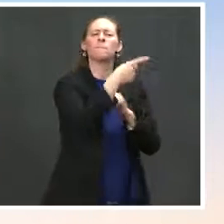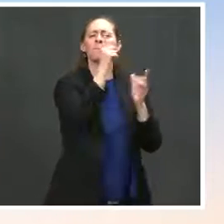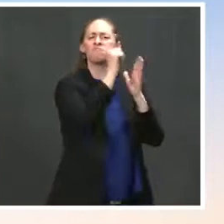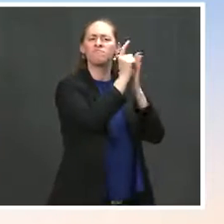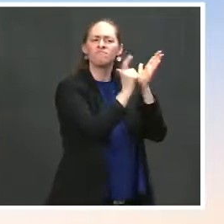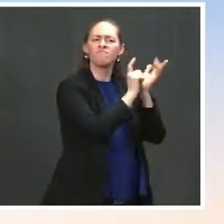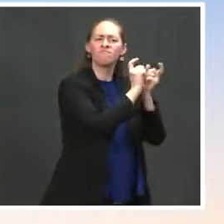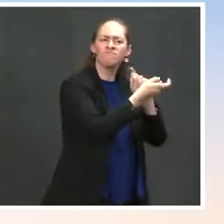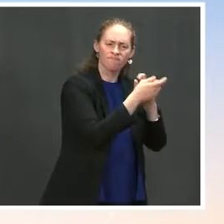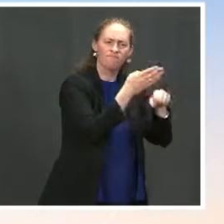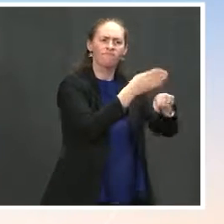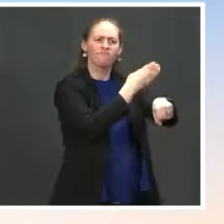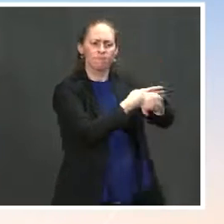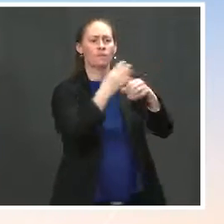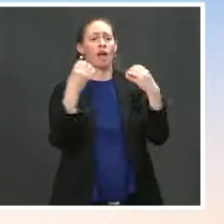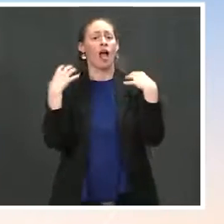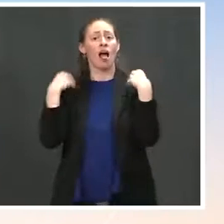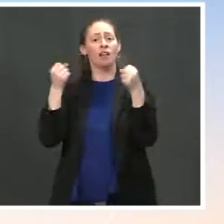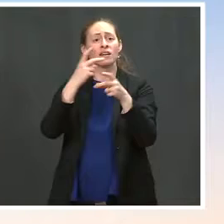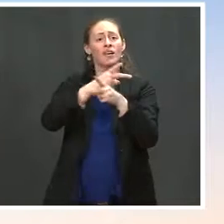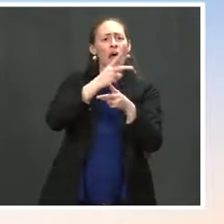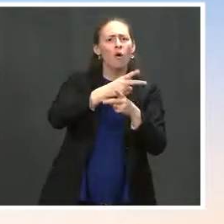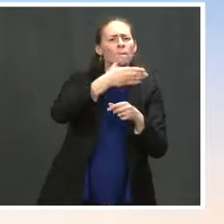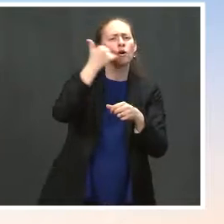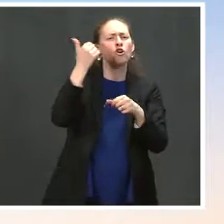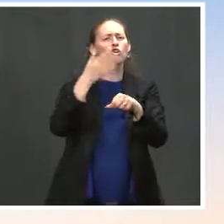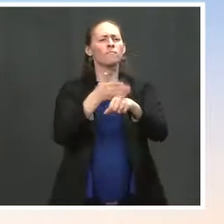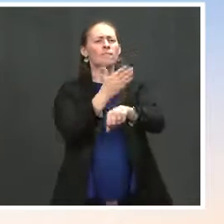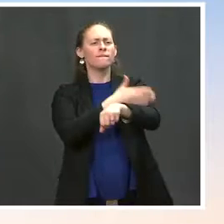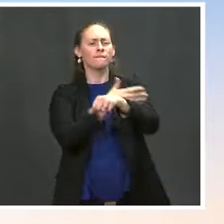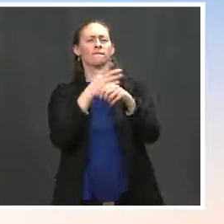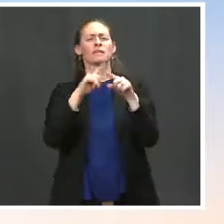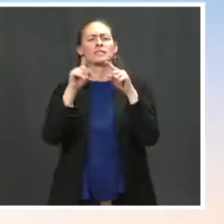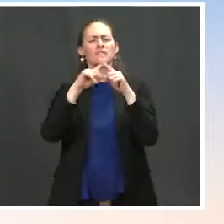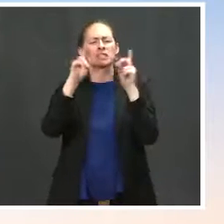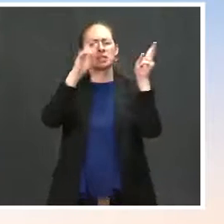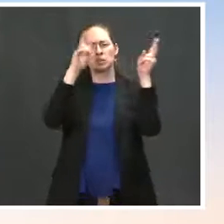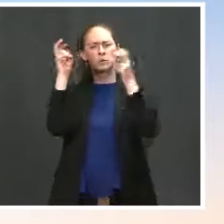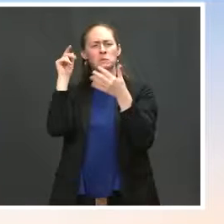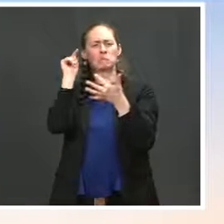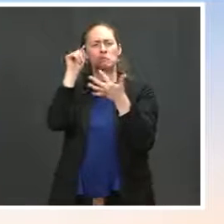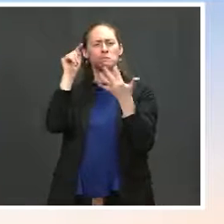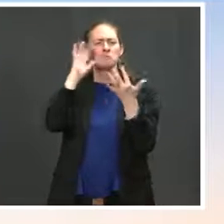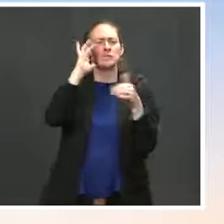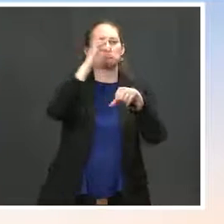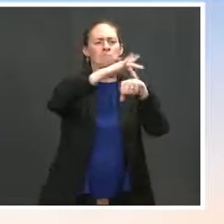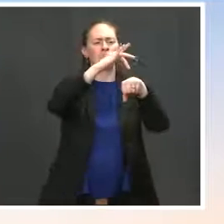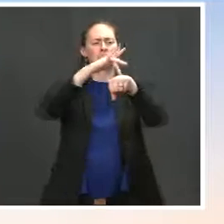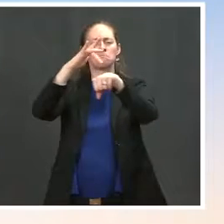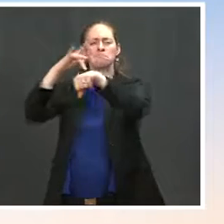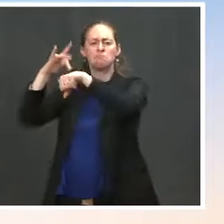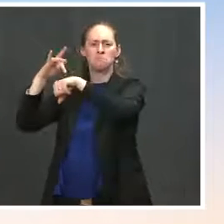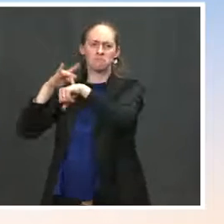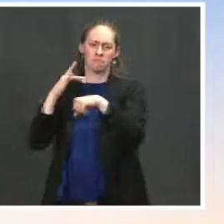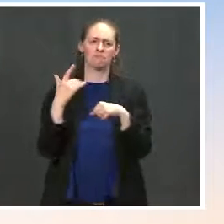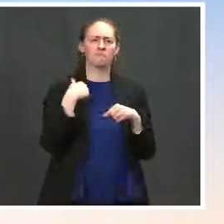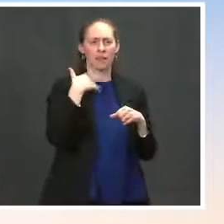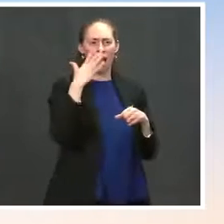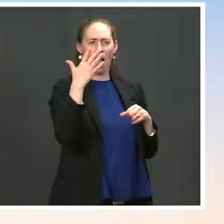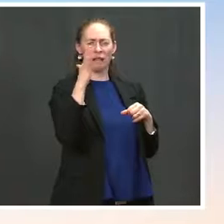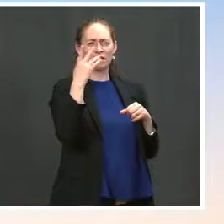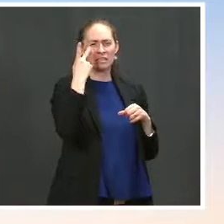health care. So I expect he'd talk about a range of issues. I will say, because I've been through a few journeys with these speeches before,